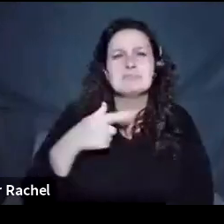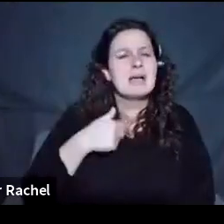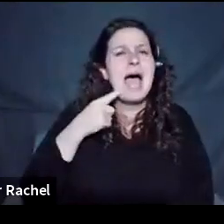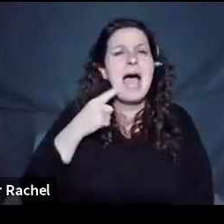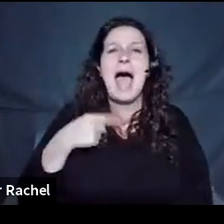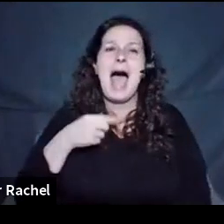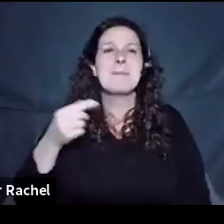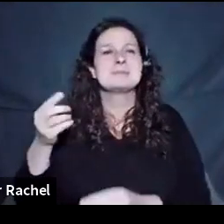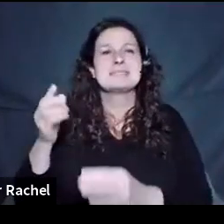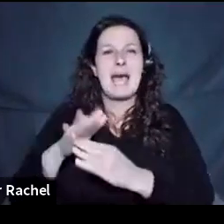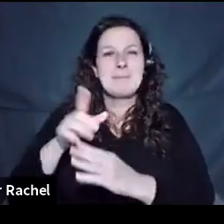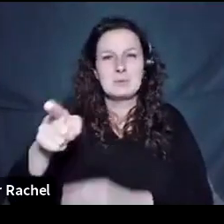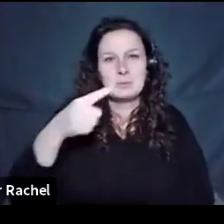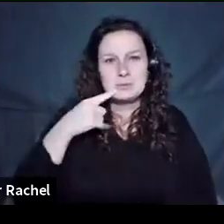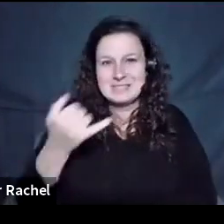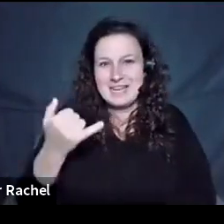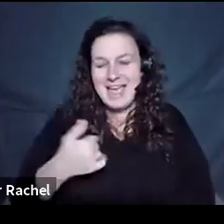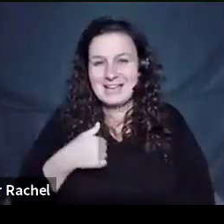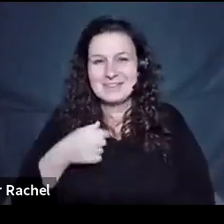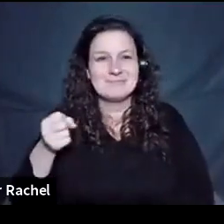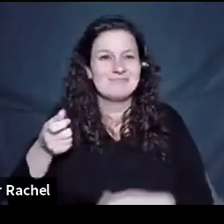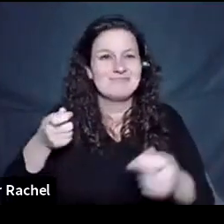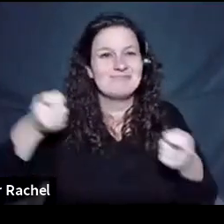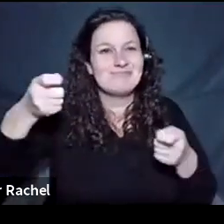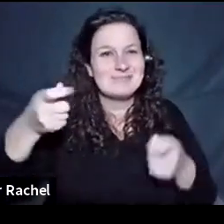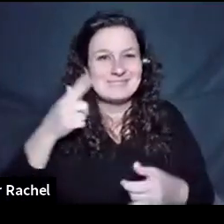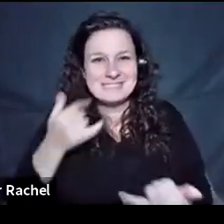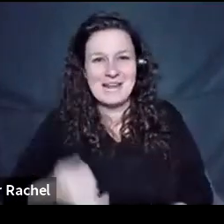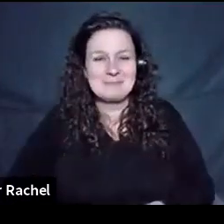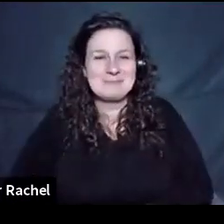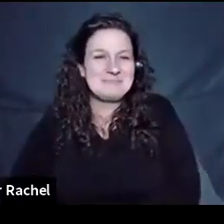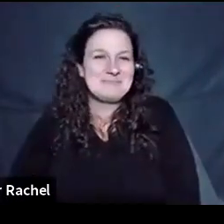today. Yeah.